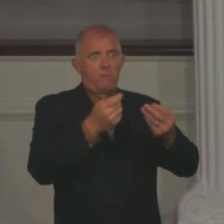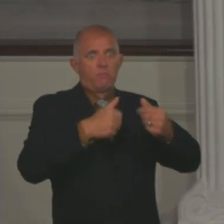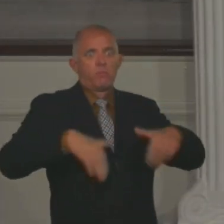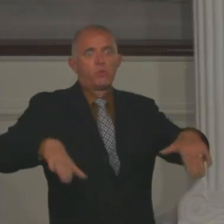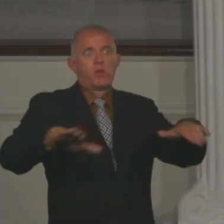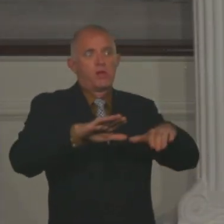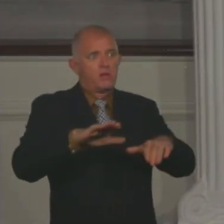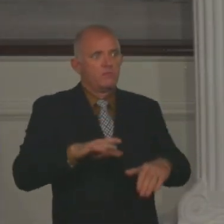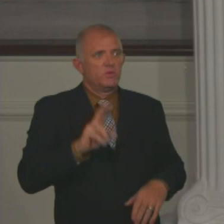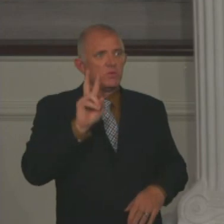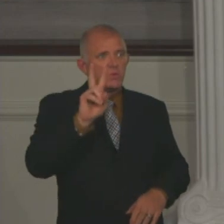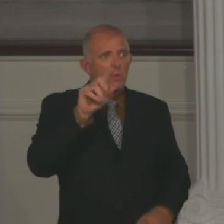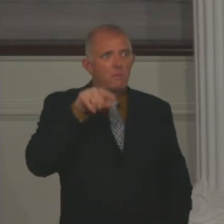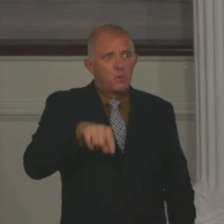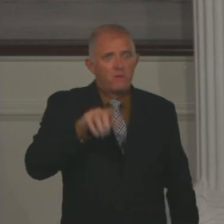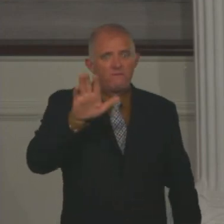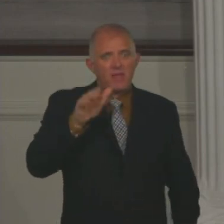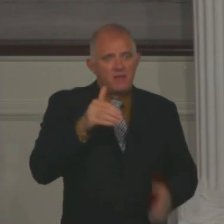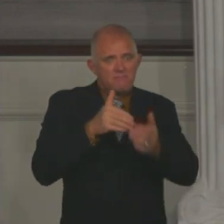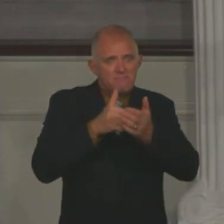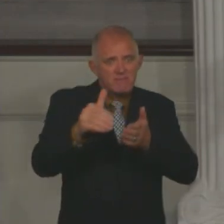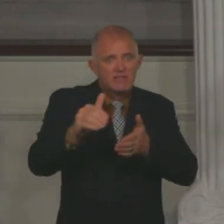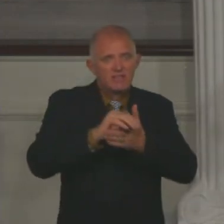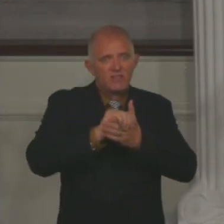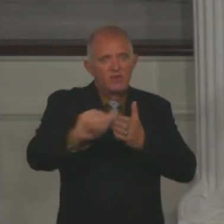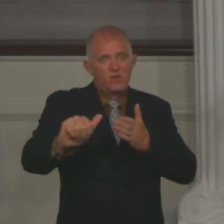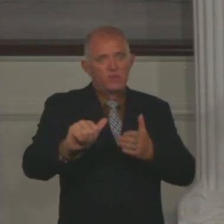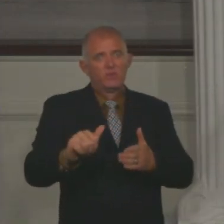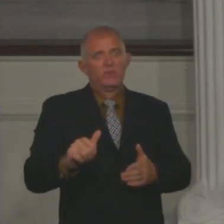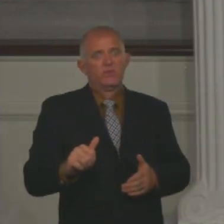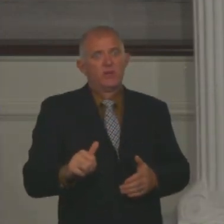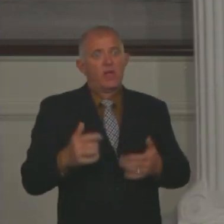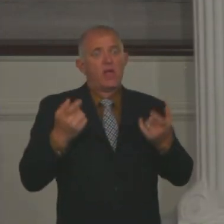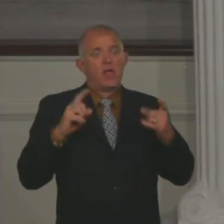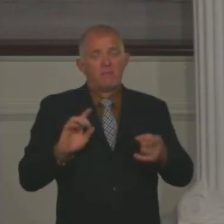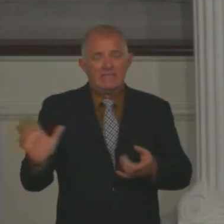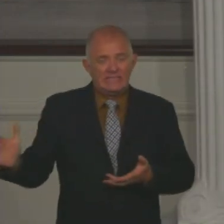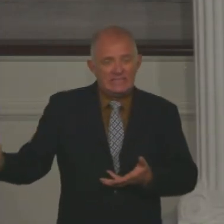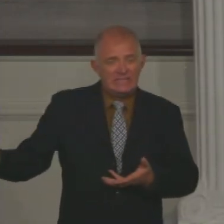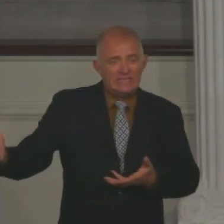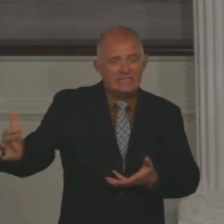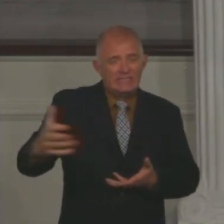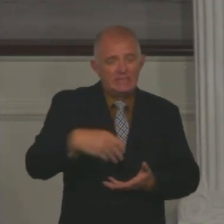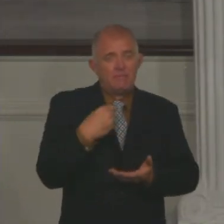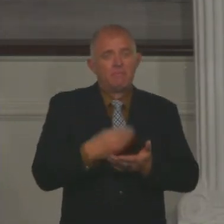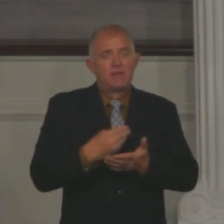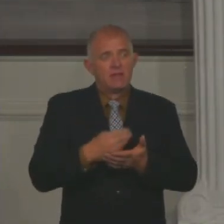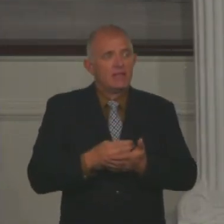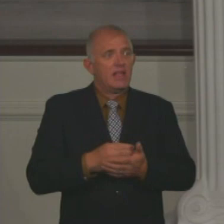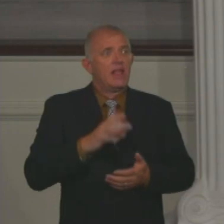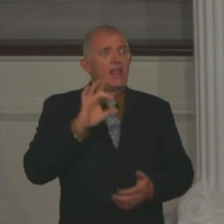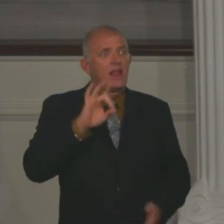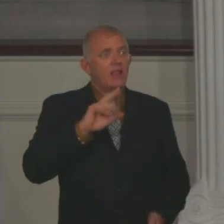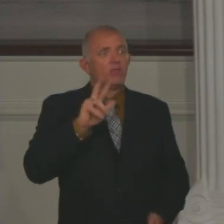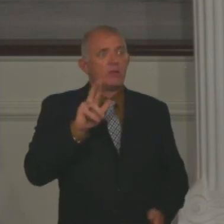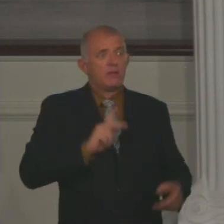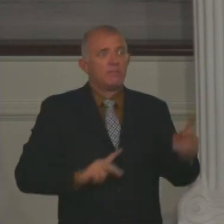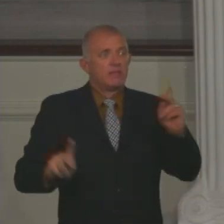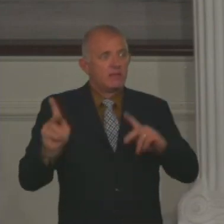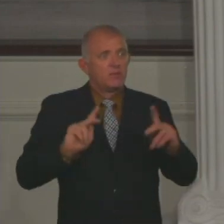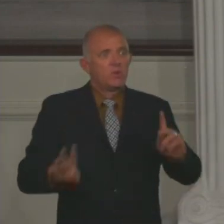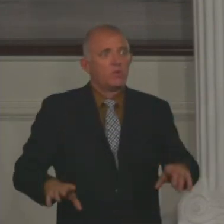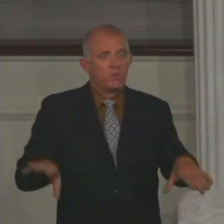$2.5 million. And they were trying to raise the money. 83 people took off their